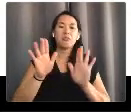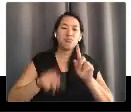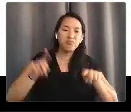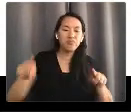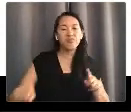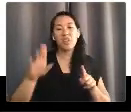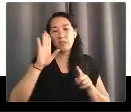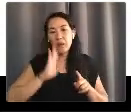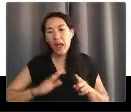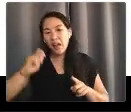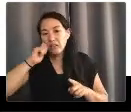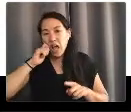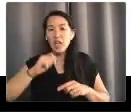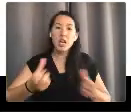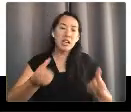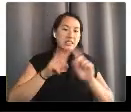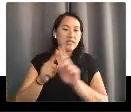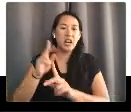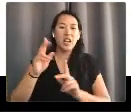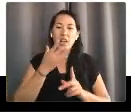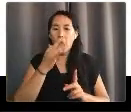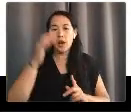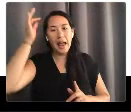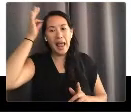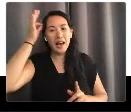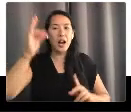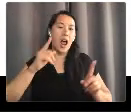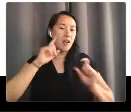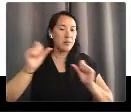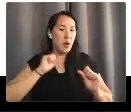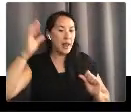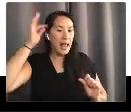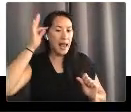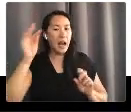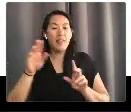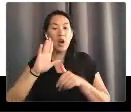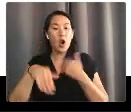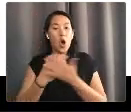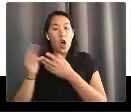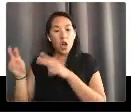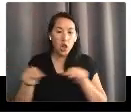and multicolored hairdresses and very bright red hair looking towards the left.